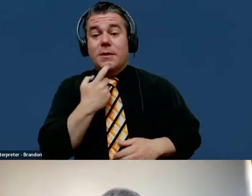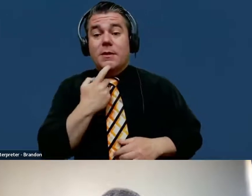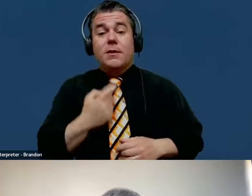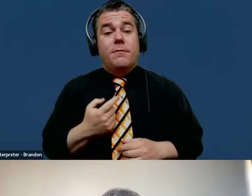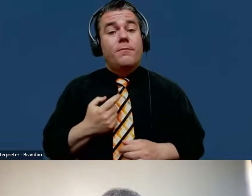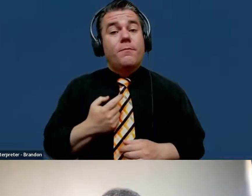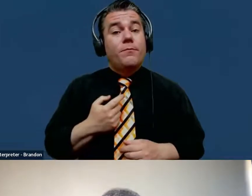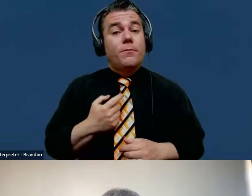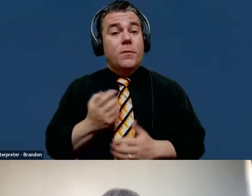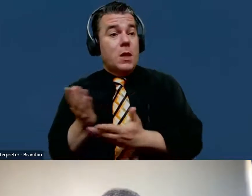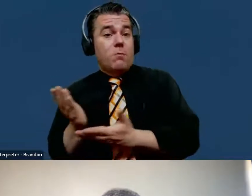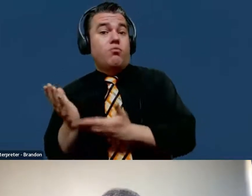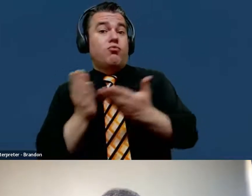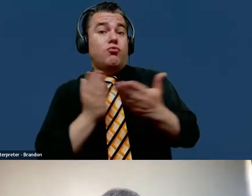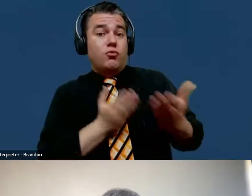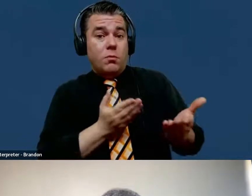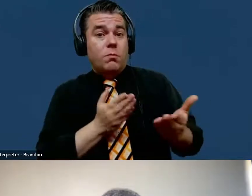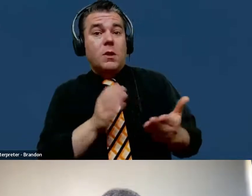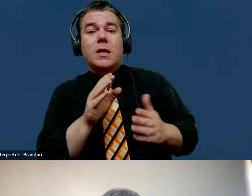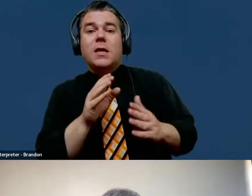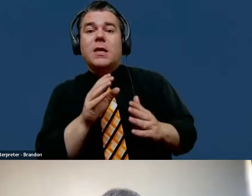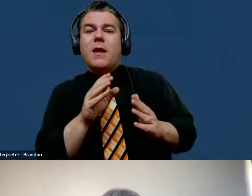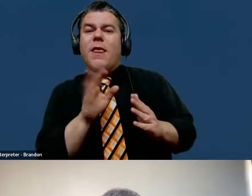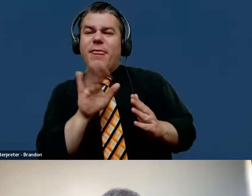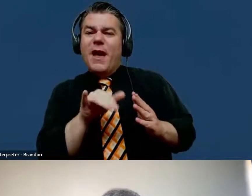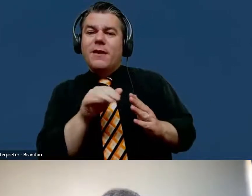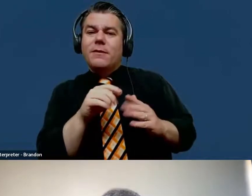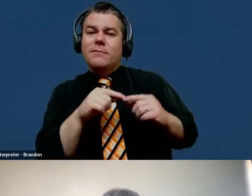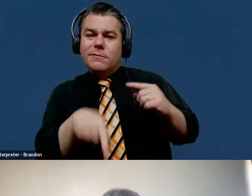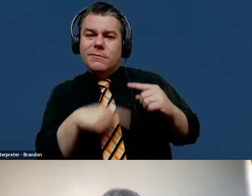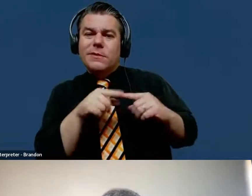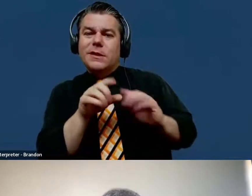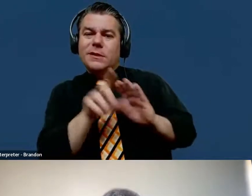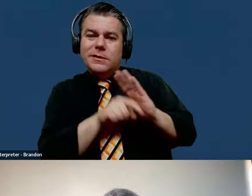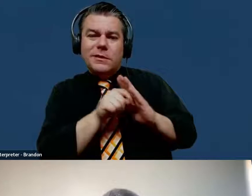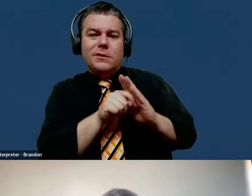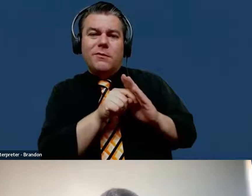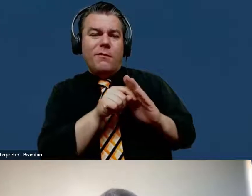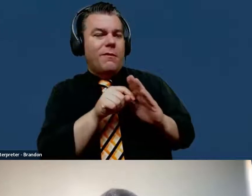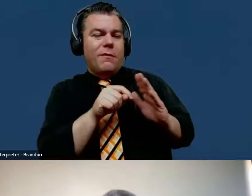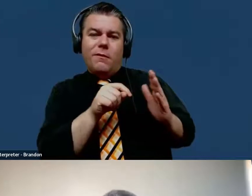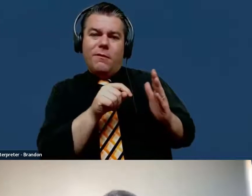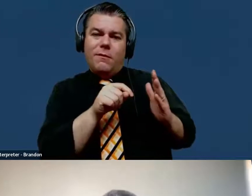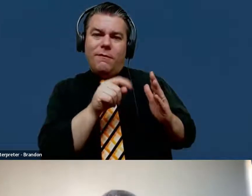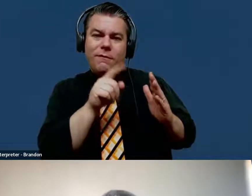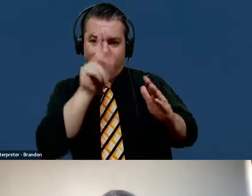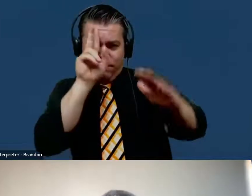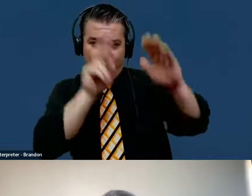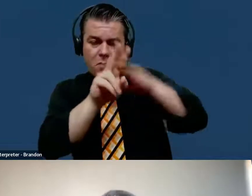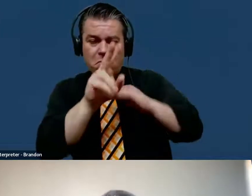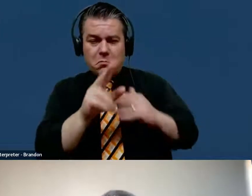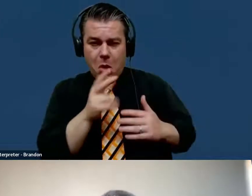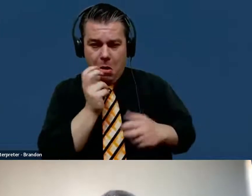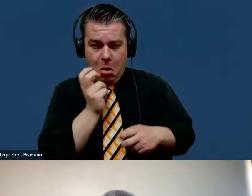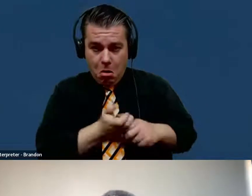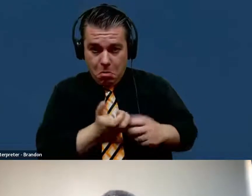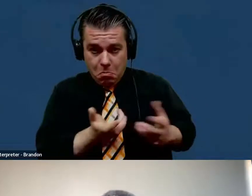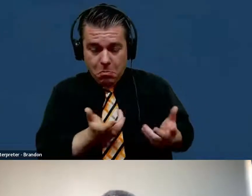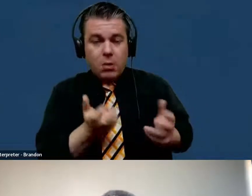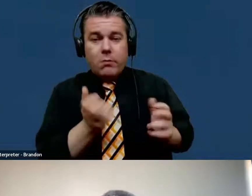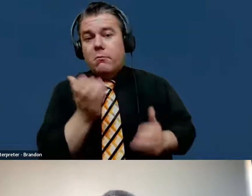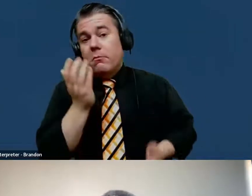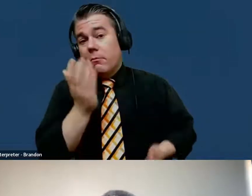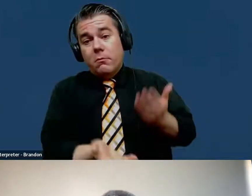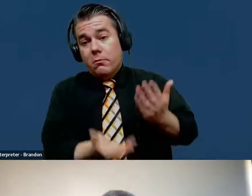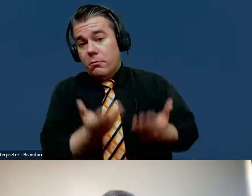bringing to them the seasonal forecasts. And this is not a very difficult thing to do. Some solutions could be that even